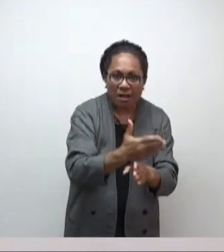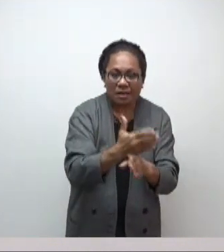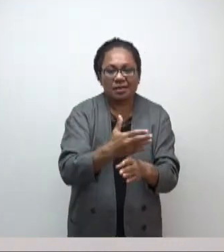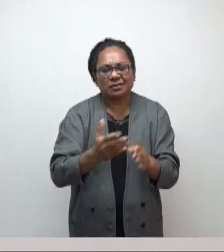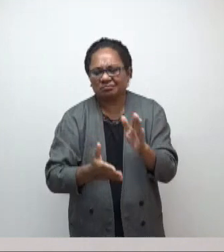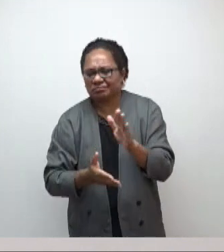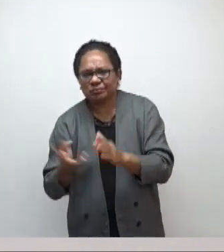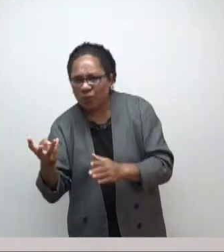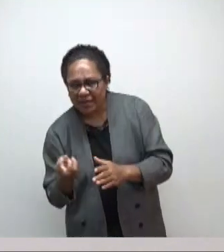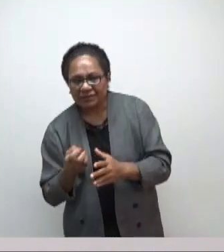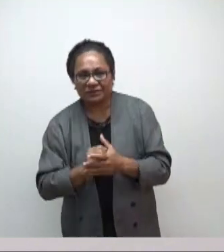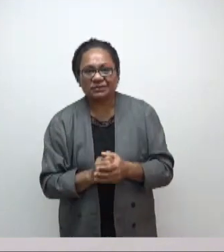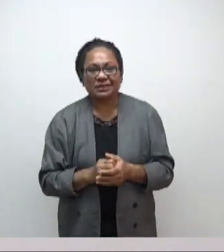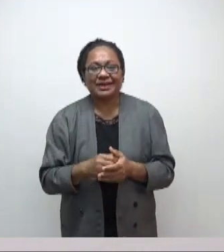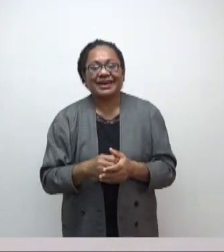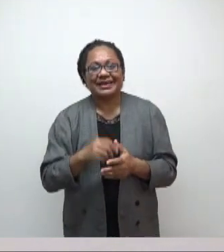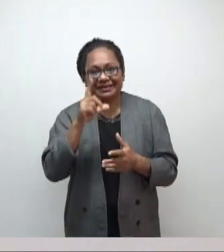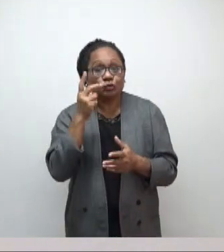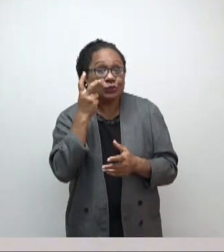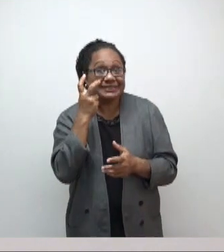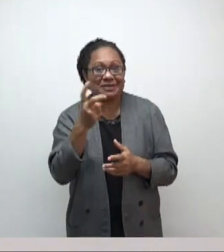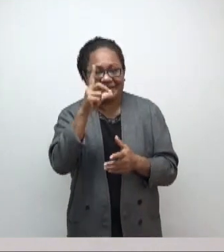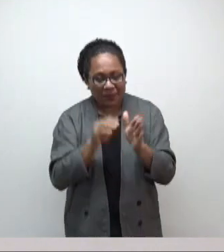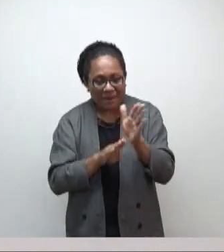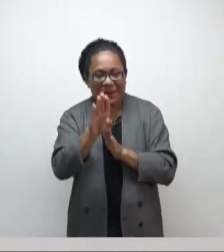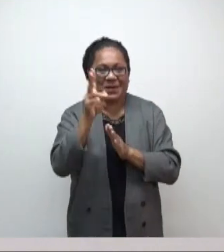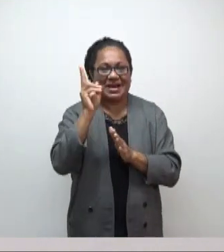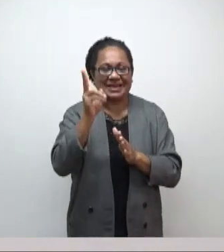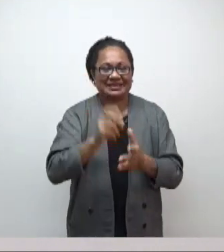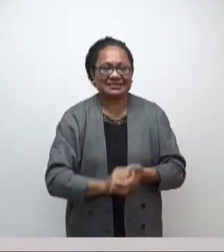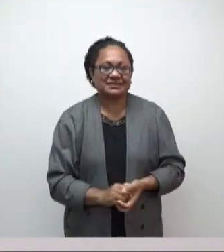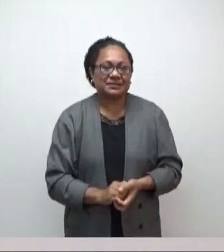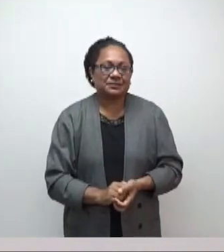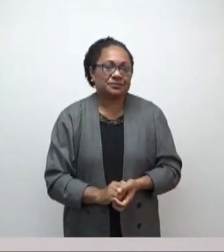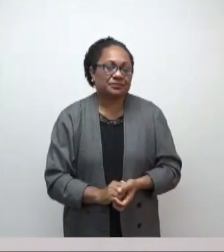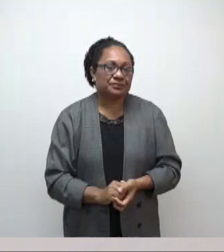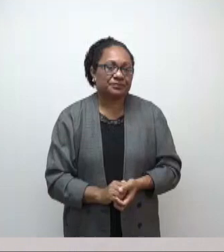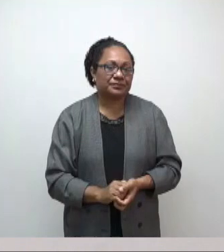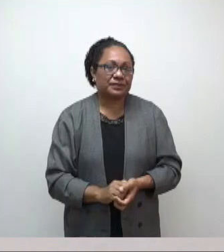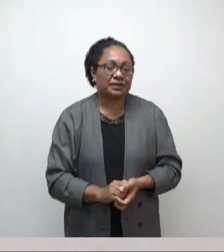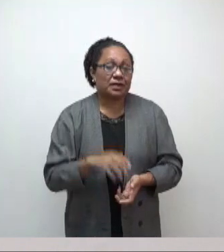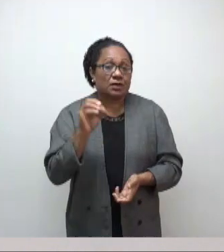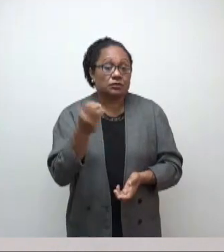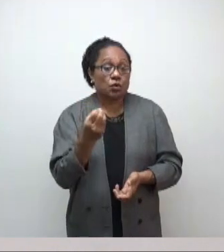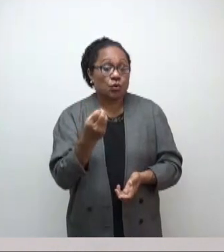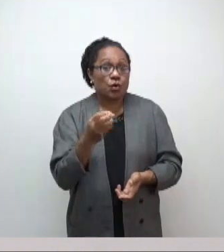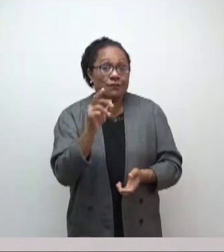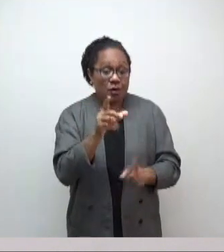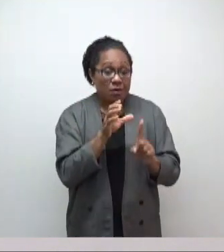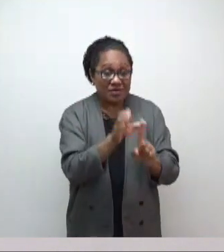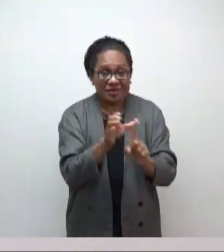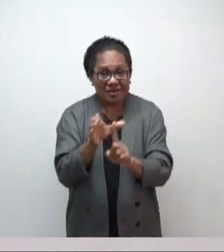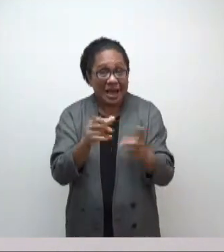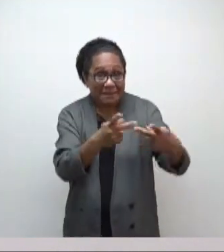brink. Of course, our well-established protocols for quarantine centers will remain in